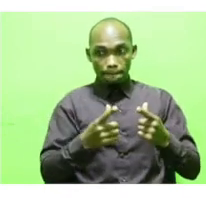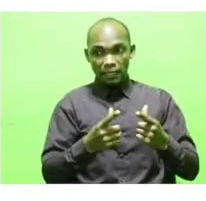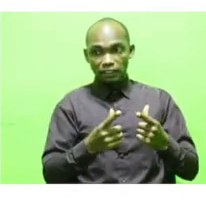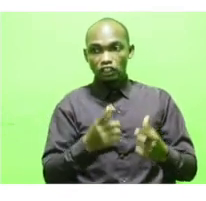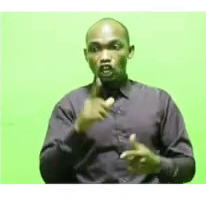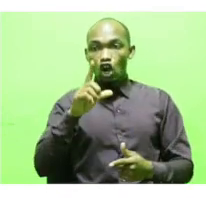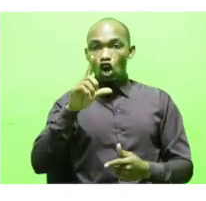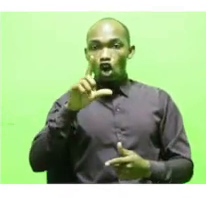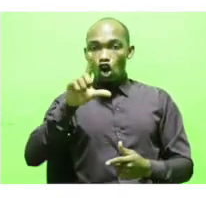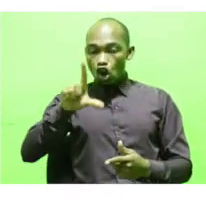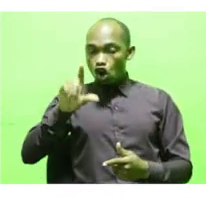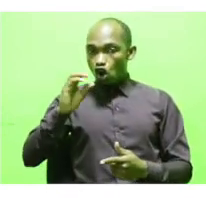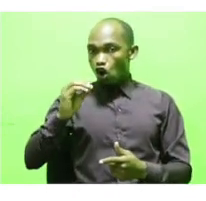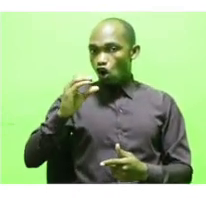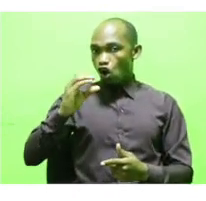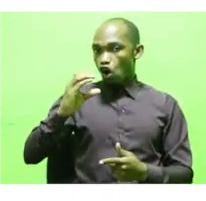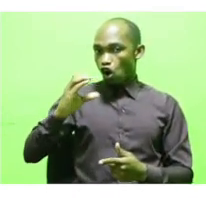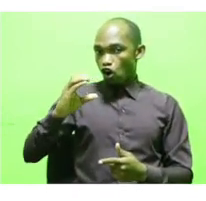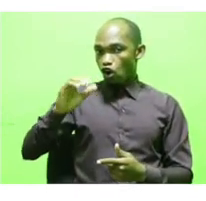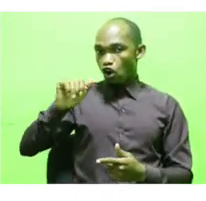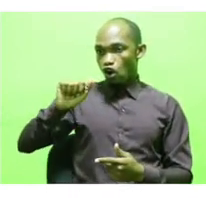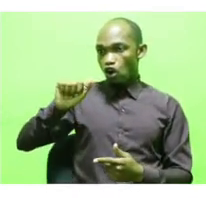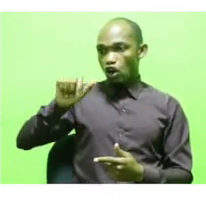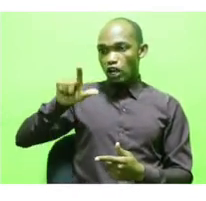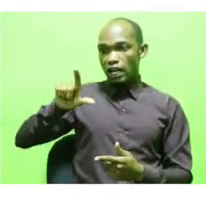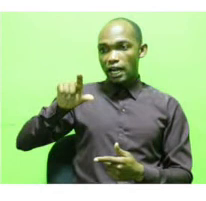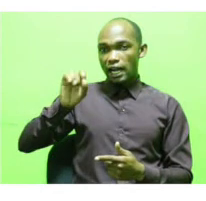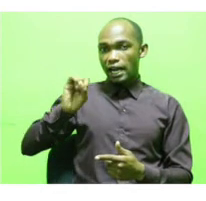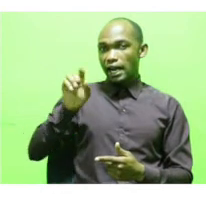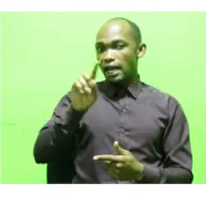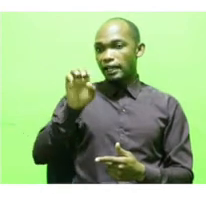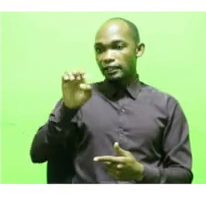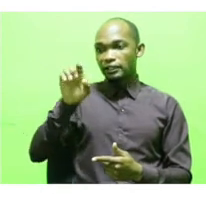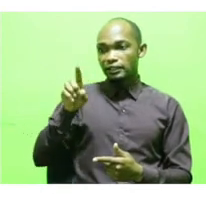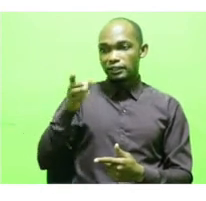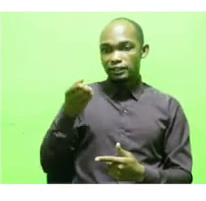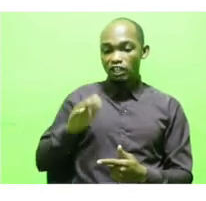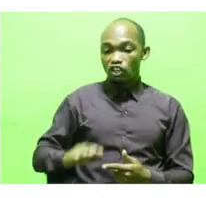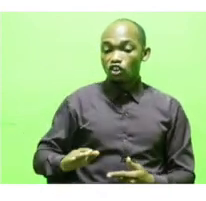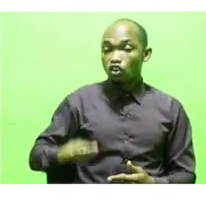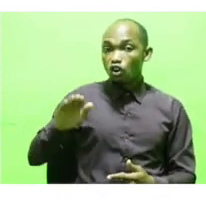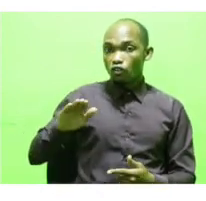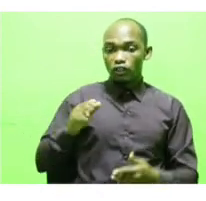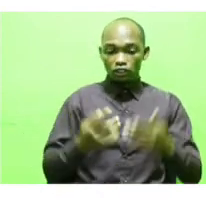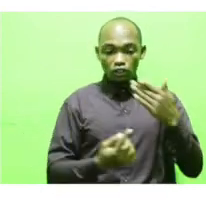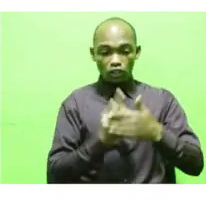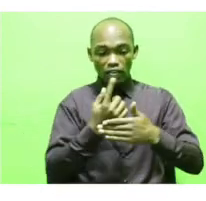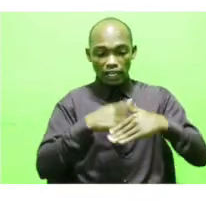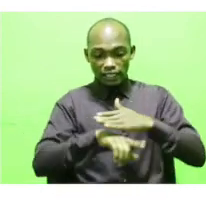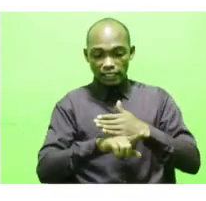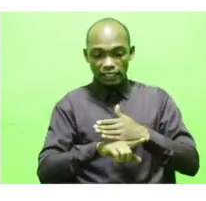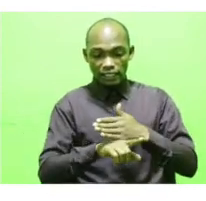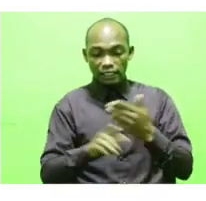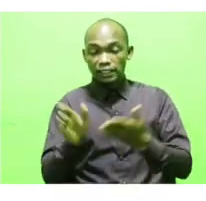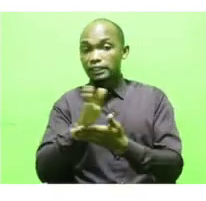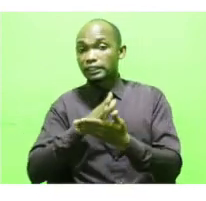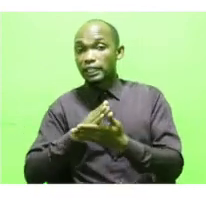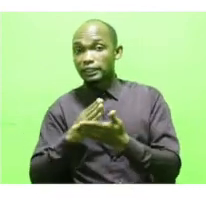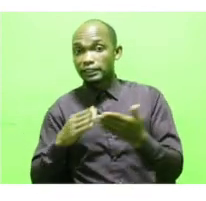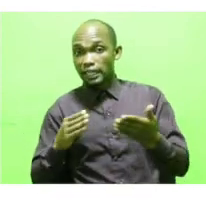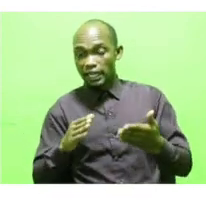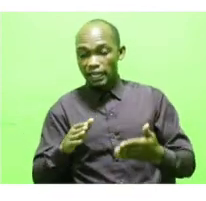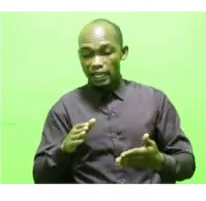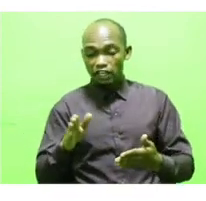While localized growth is the type of growth whereby growth occurs in a certain region. So there are